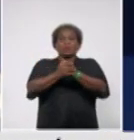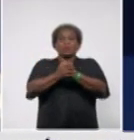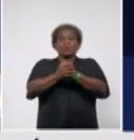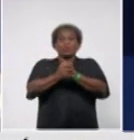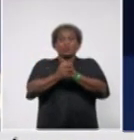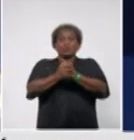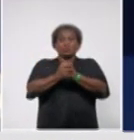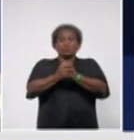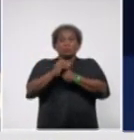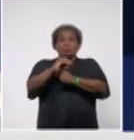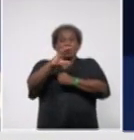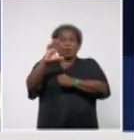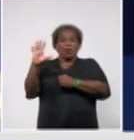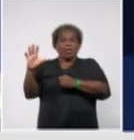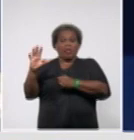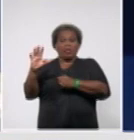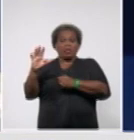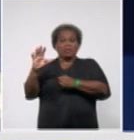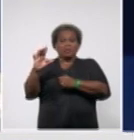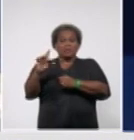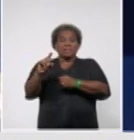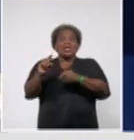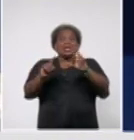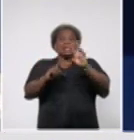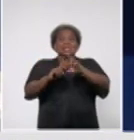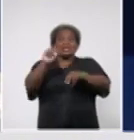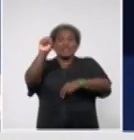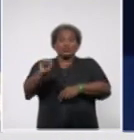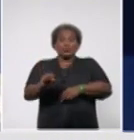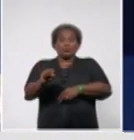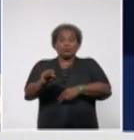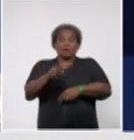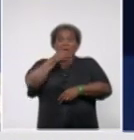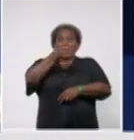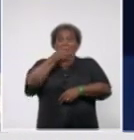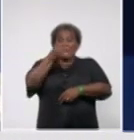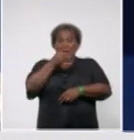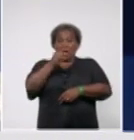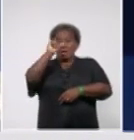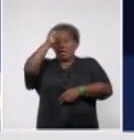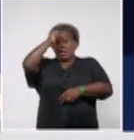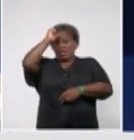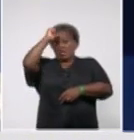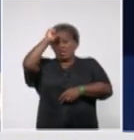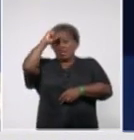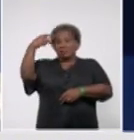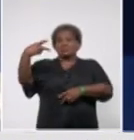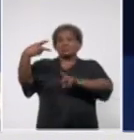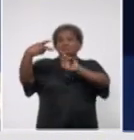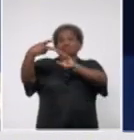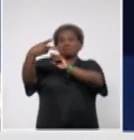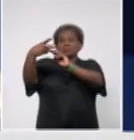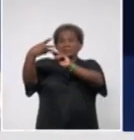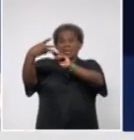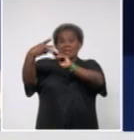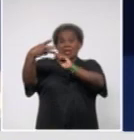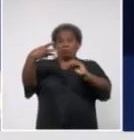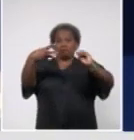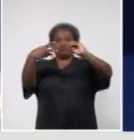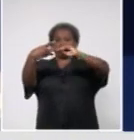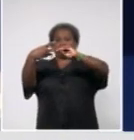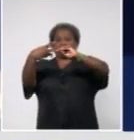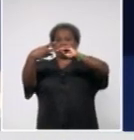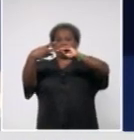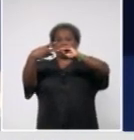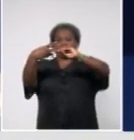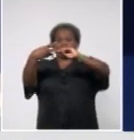list, above Brazil. However, the information I am reporting today is the information that we had